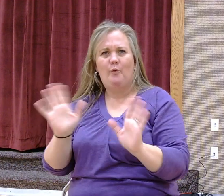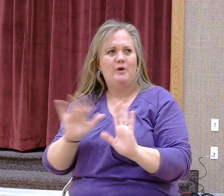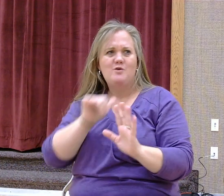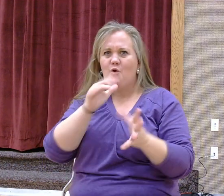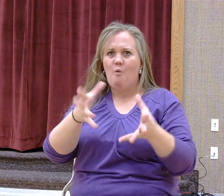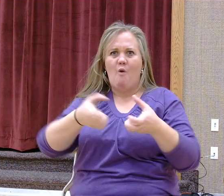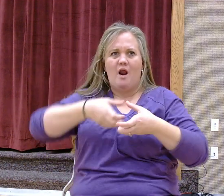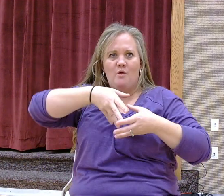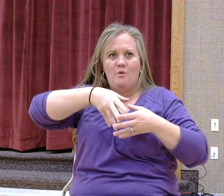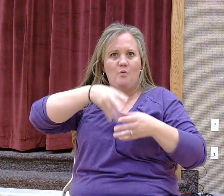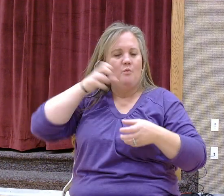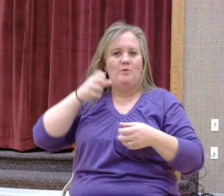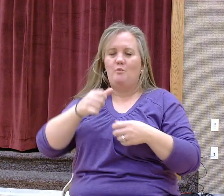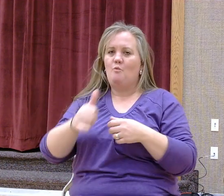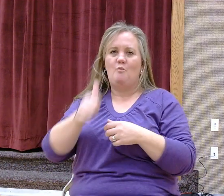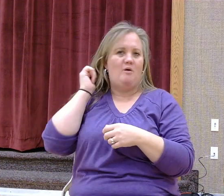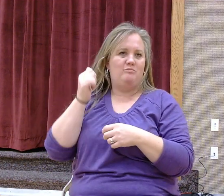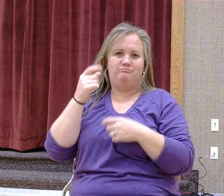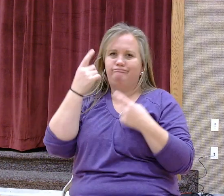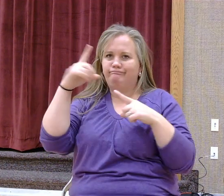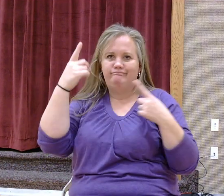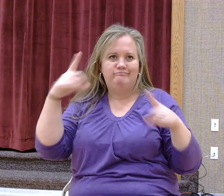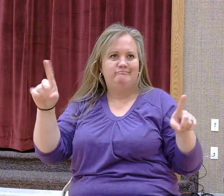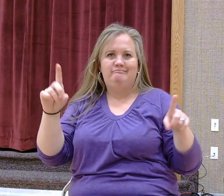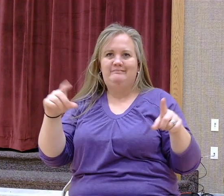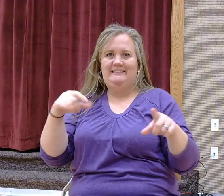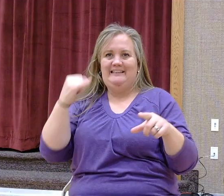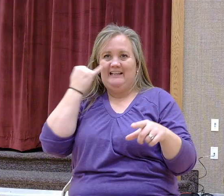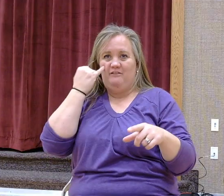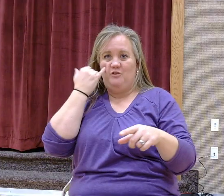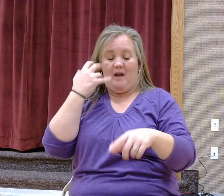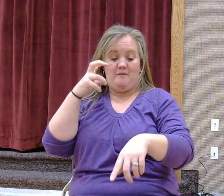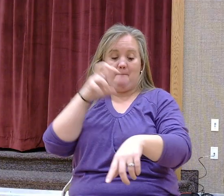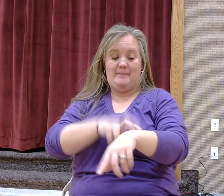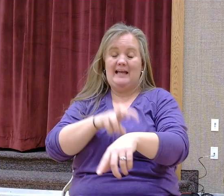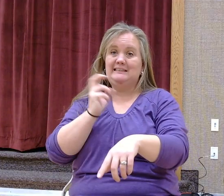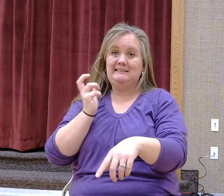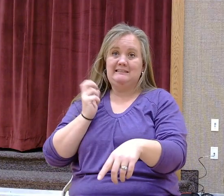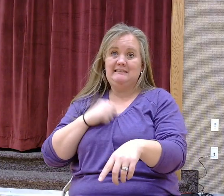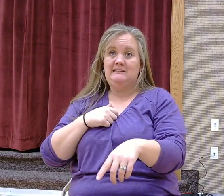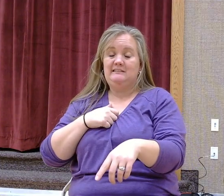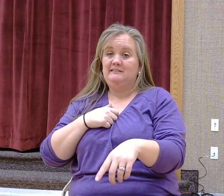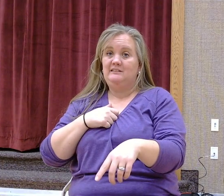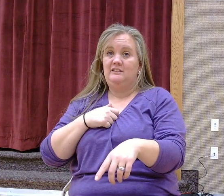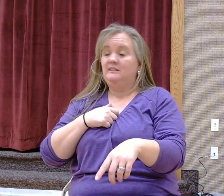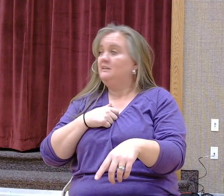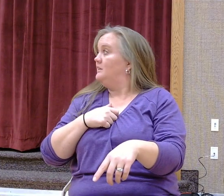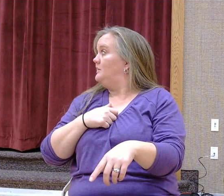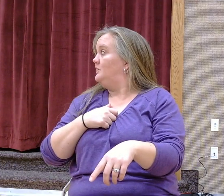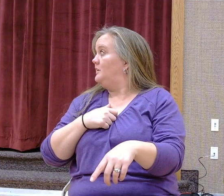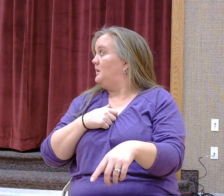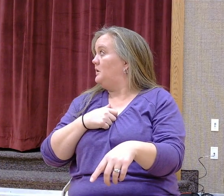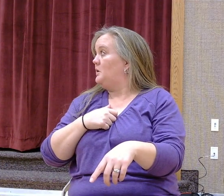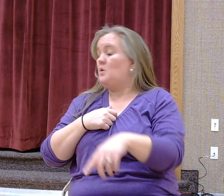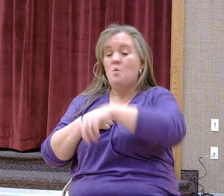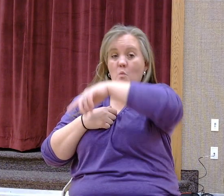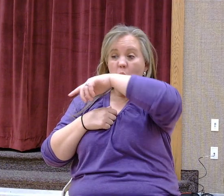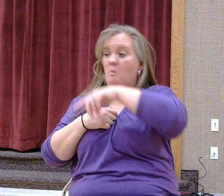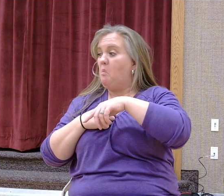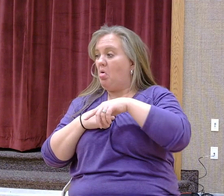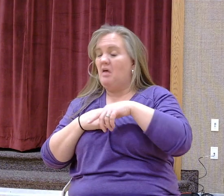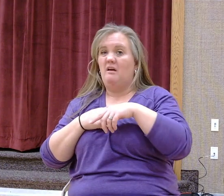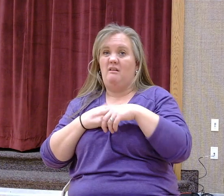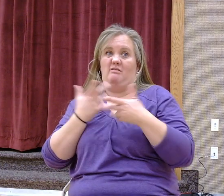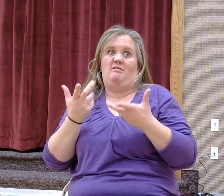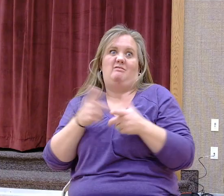not gonna get anything out. If there's a bite there, you're not gonna get any poison out. You're just gonna get it into yourself. You need to spit it out. Chances